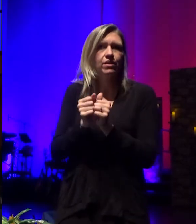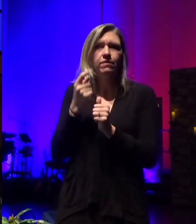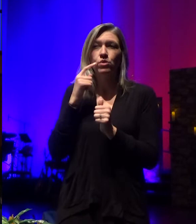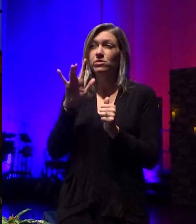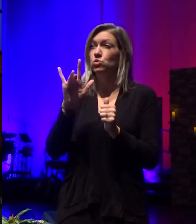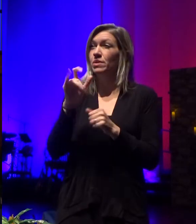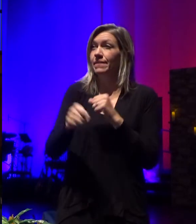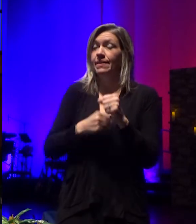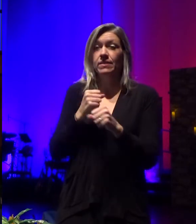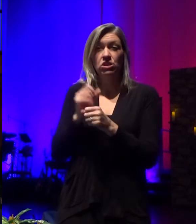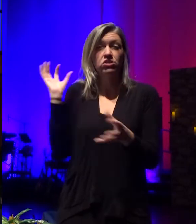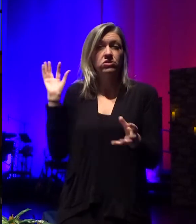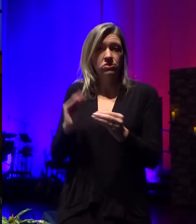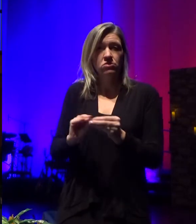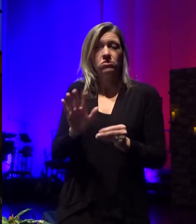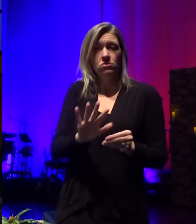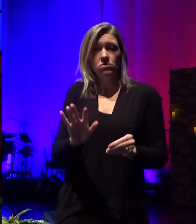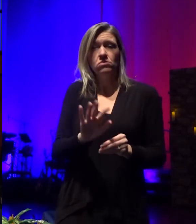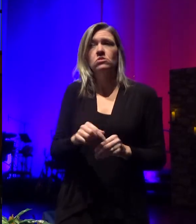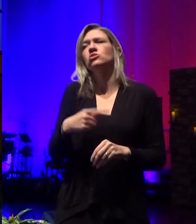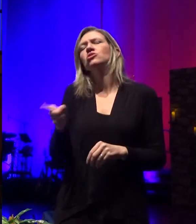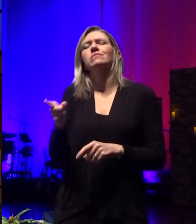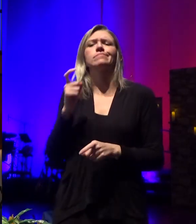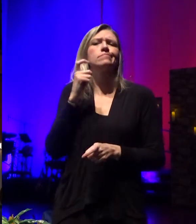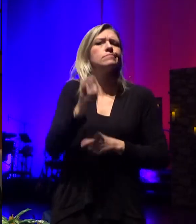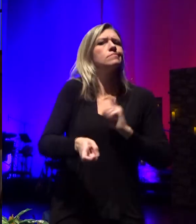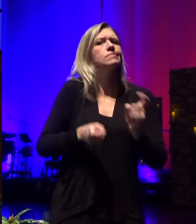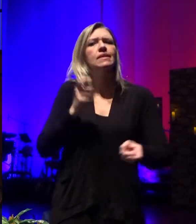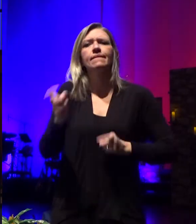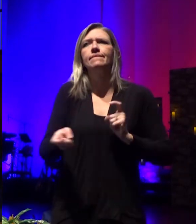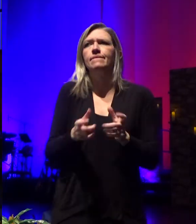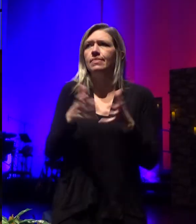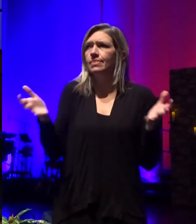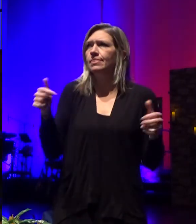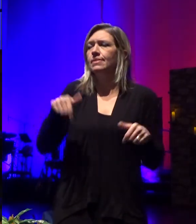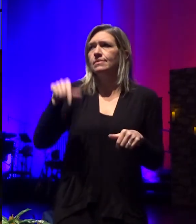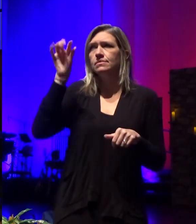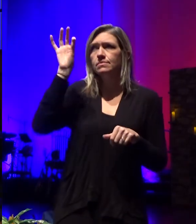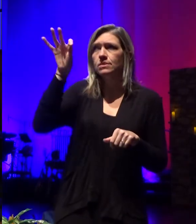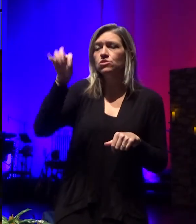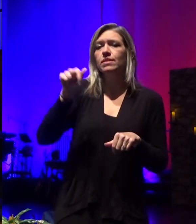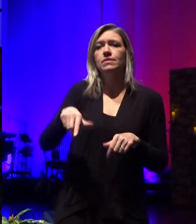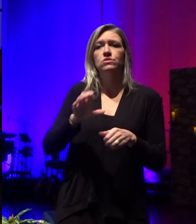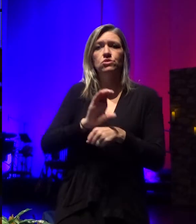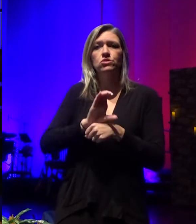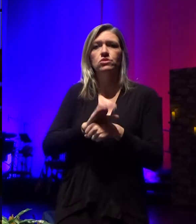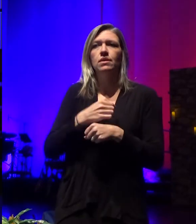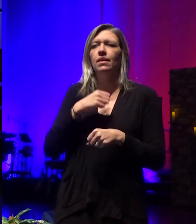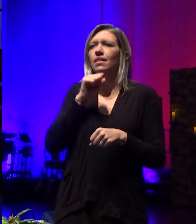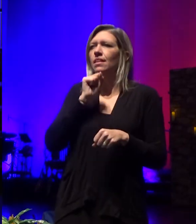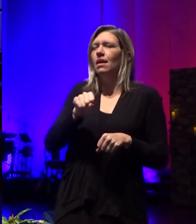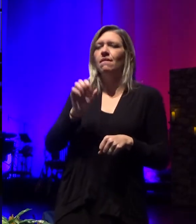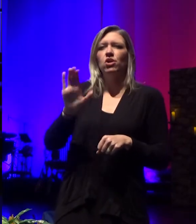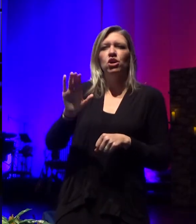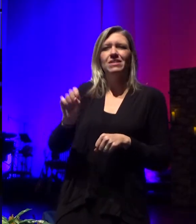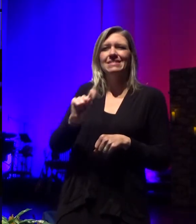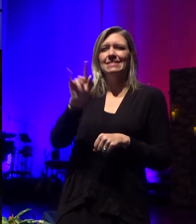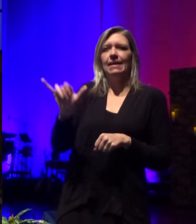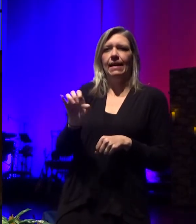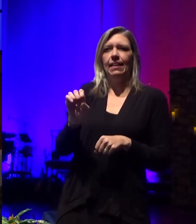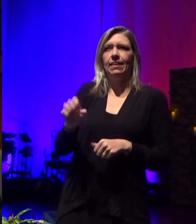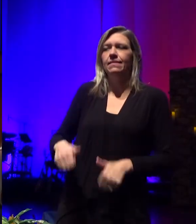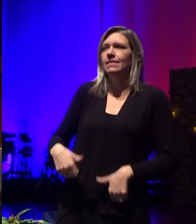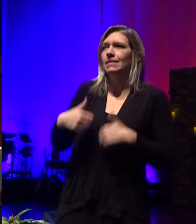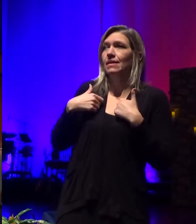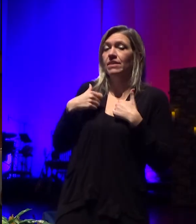so. She gave so much to this ministry and this church. And I loved a style of living of hers, which was to